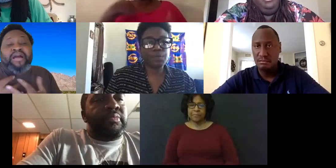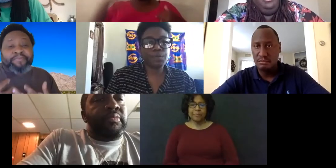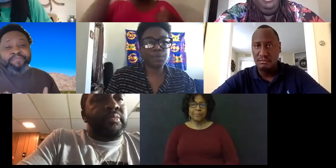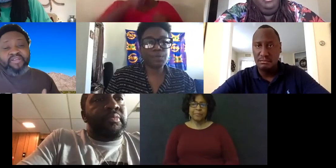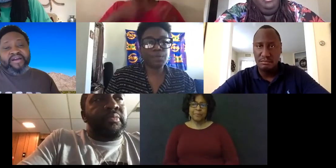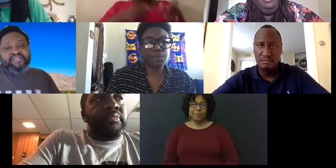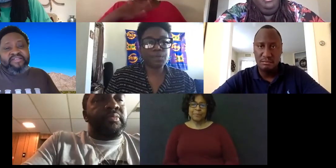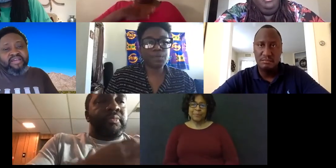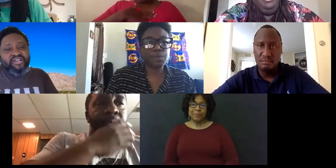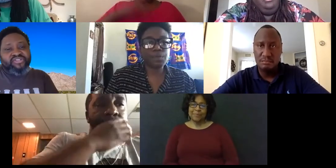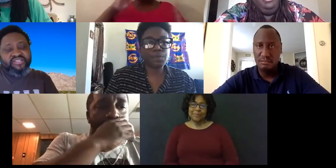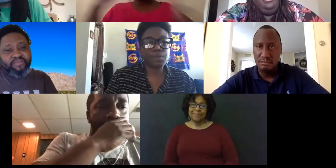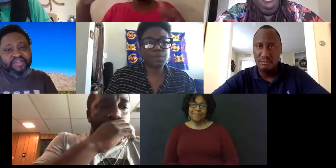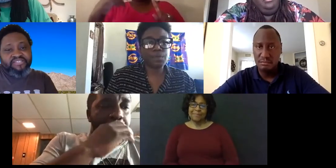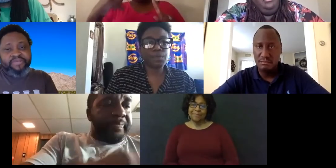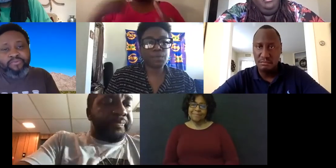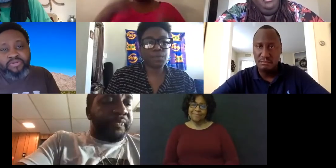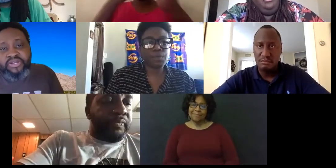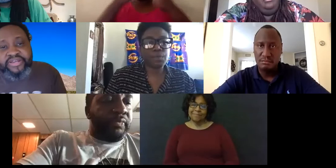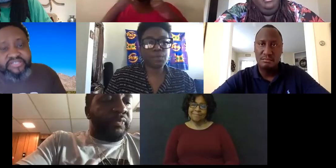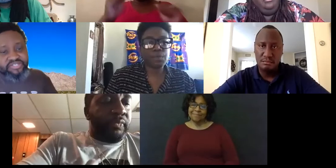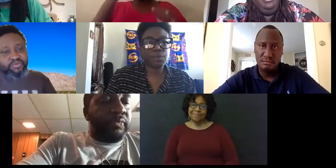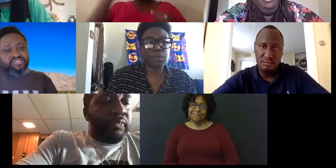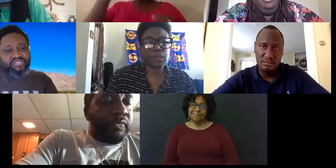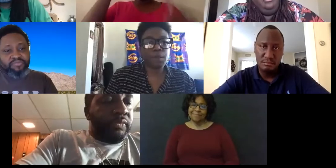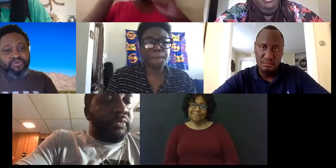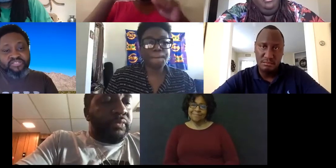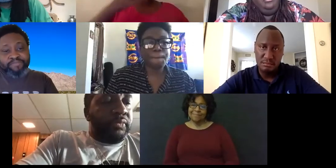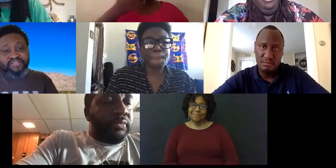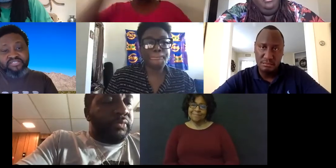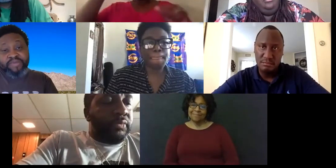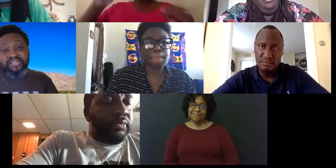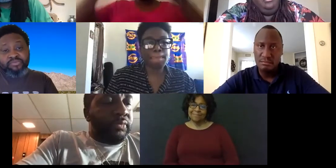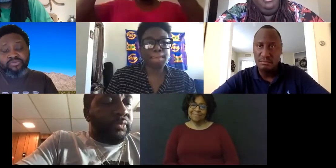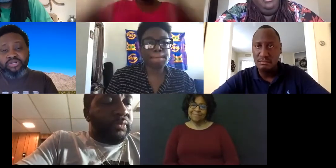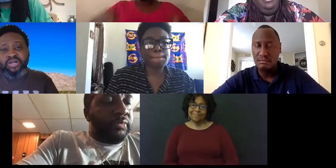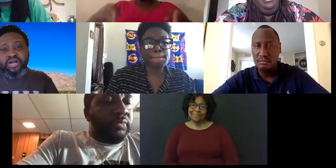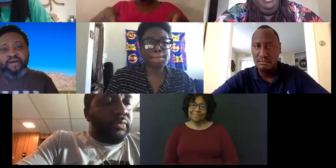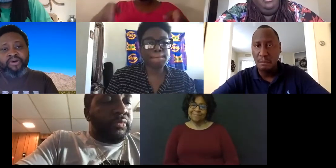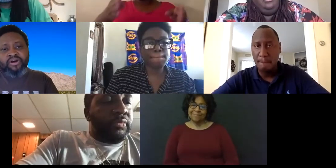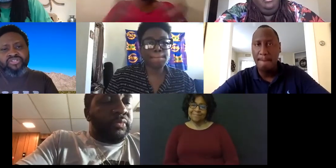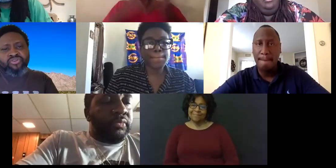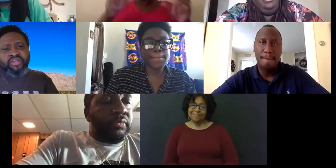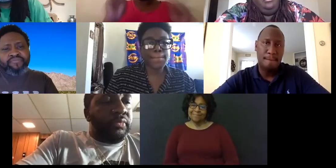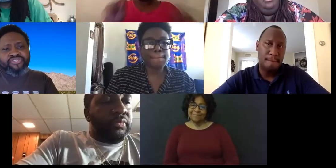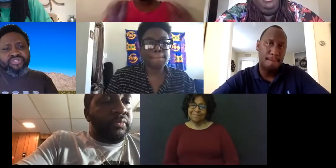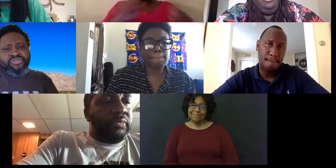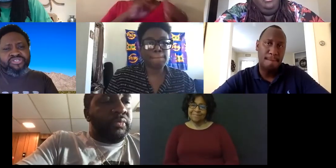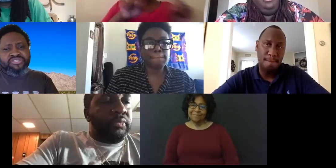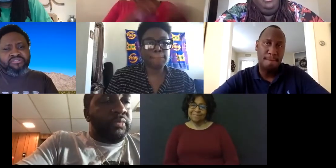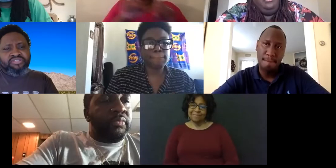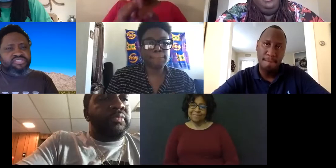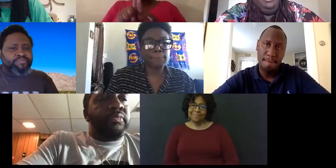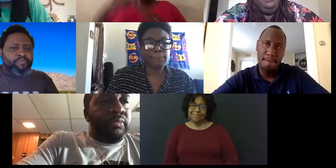from my perspective, I tend to kind of try to see the best in people in situations as best as possible. but also looking for